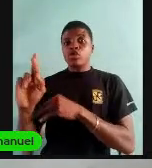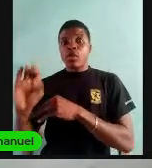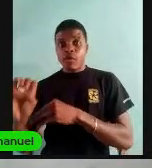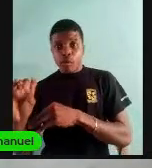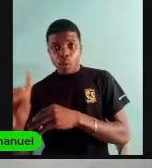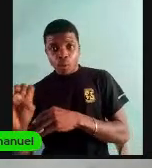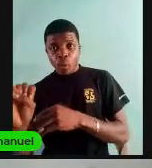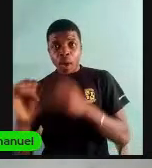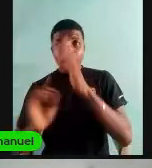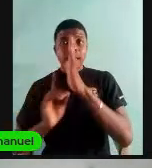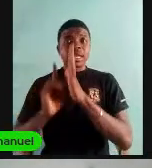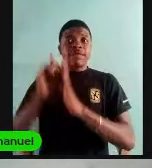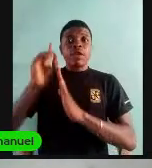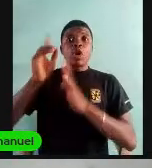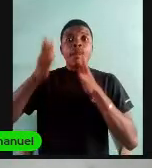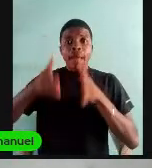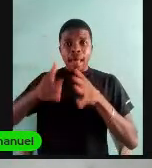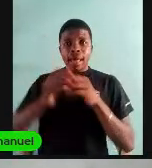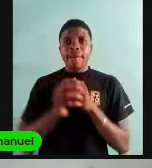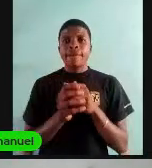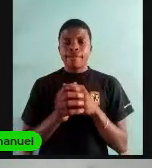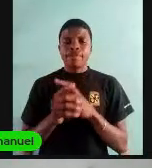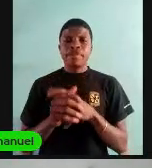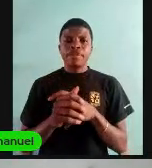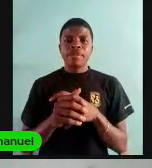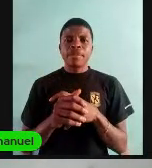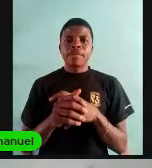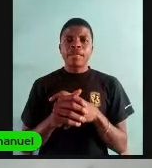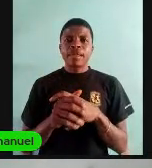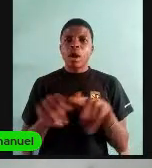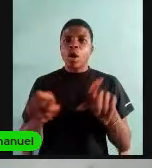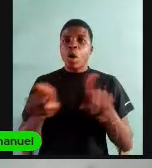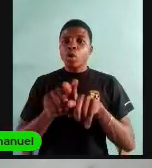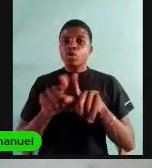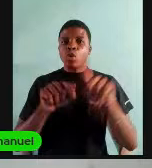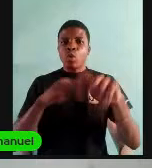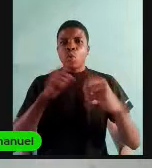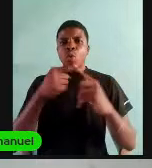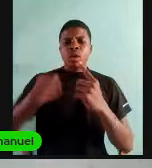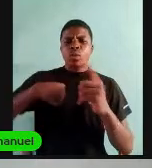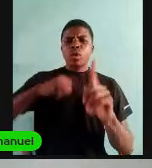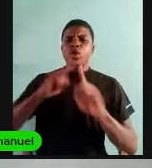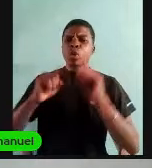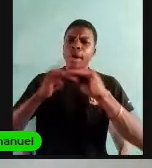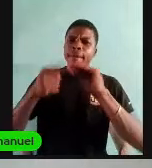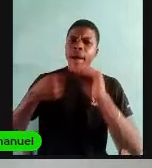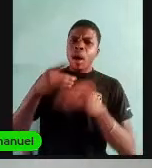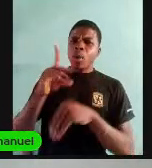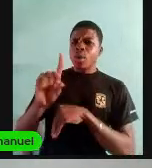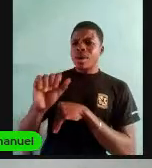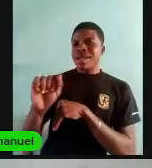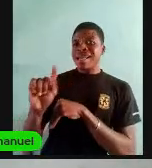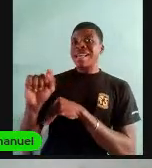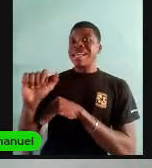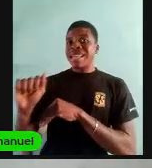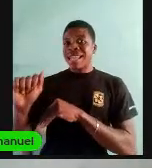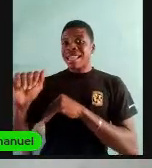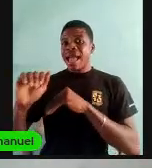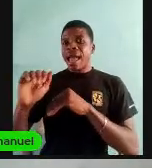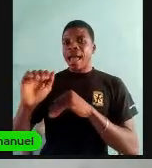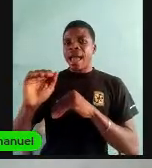say software development. And also to talk about database. So database actually involves some